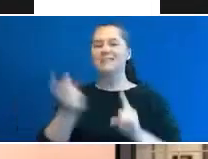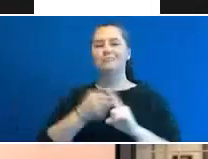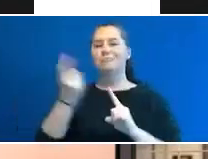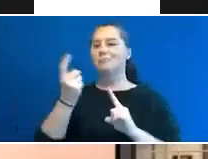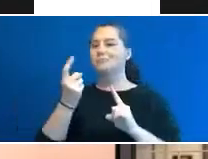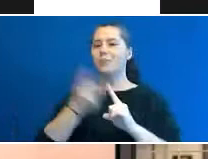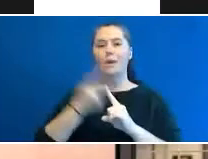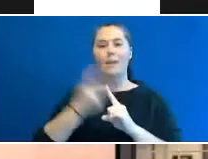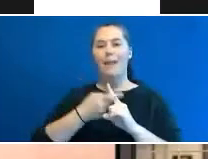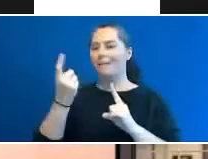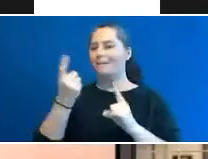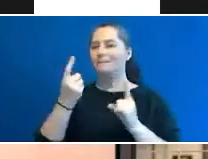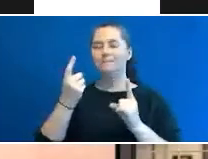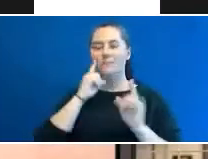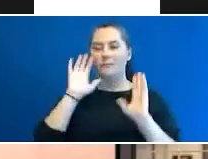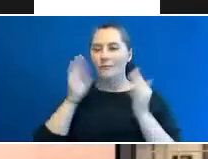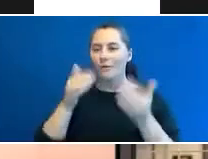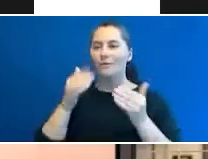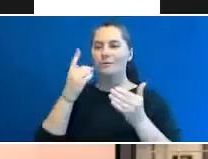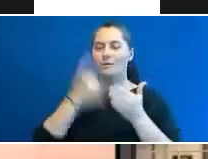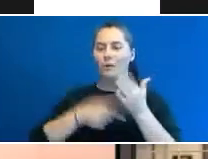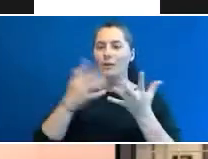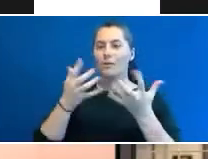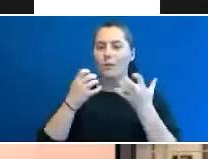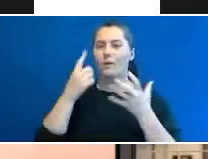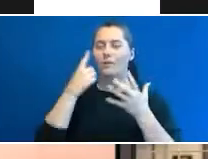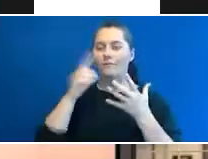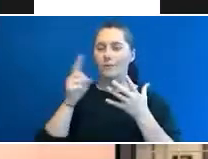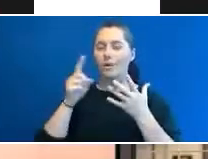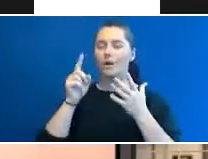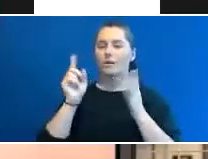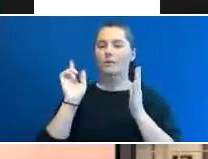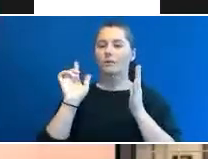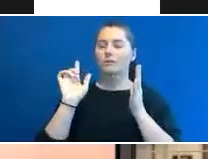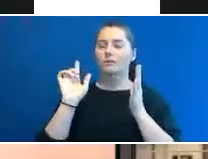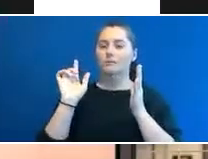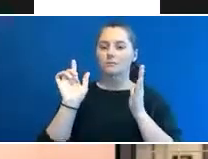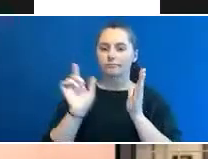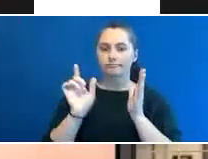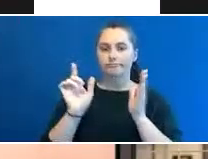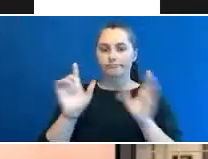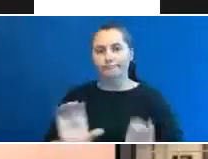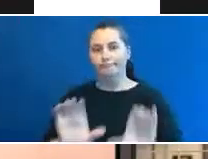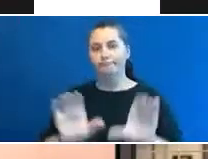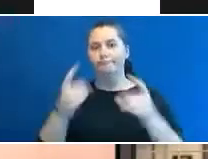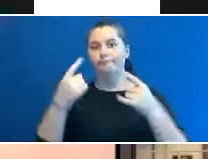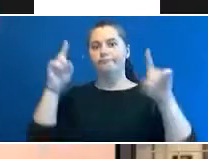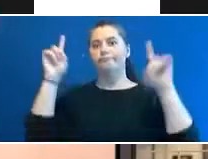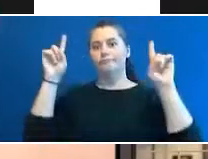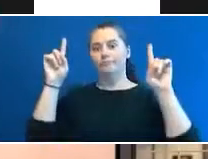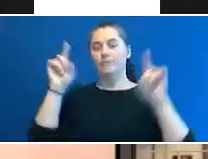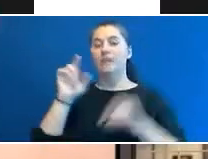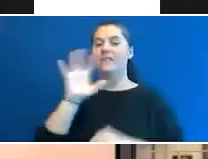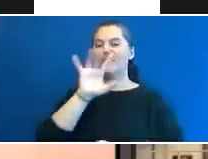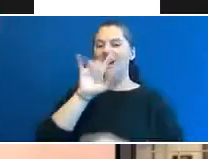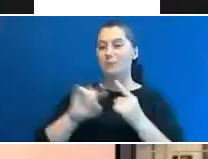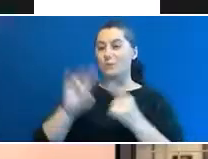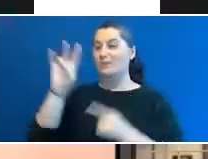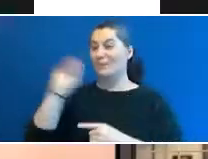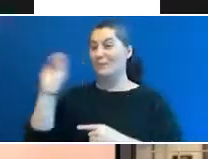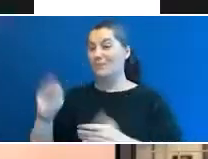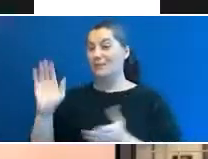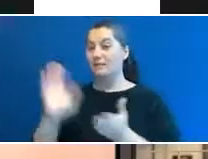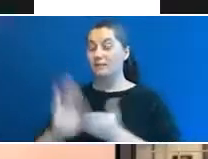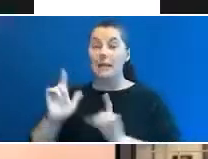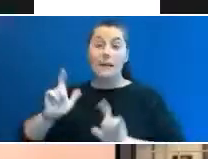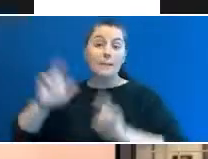on what you want to accomplish. And so on an annualized basis, we're able to get that 5 to 7%. If it's a larger organization, we've seen it